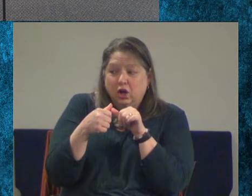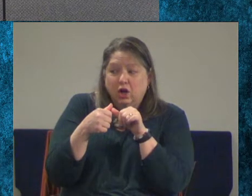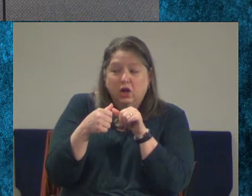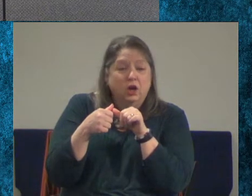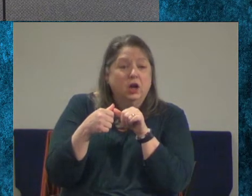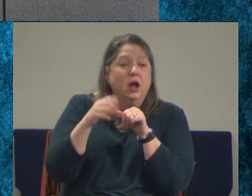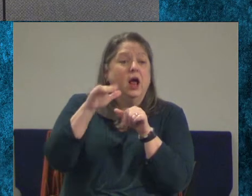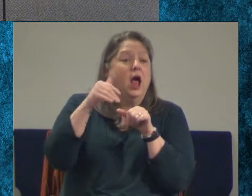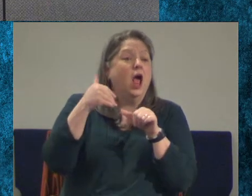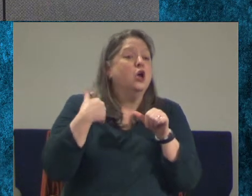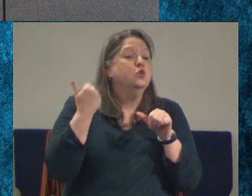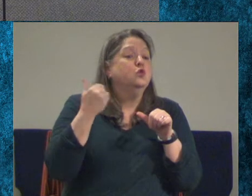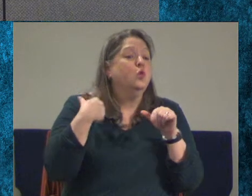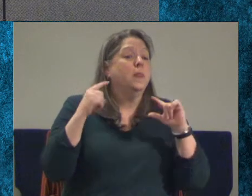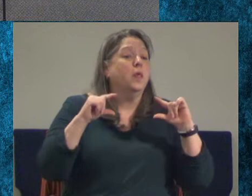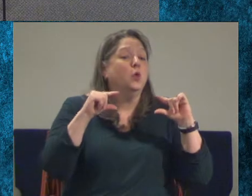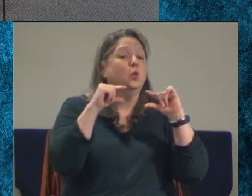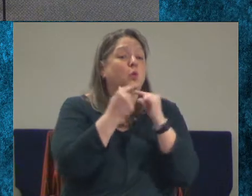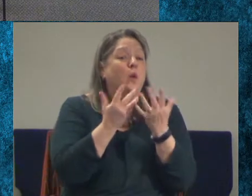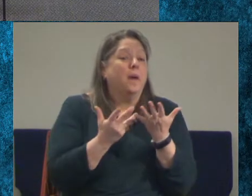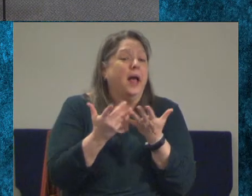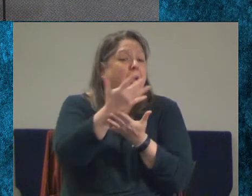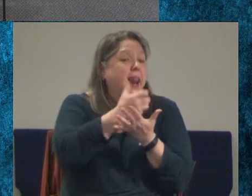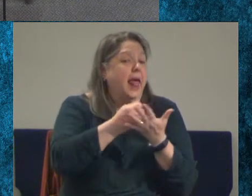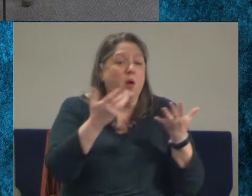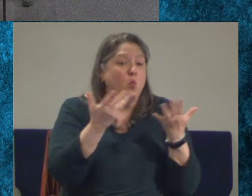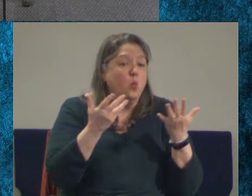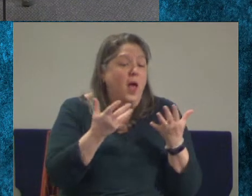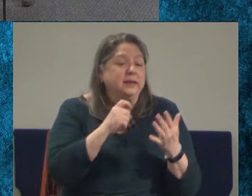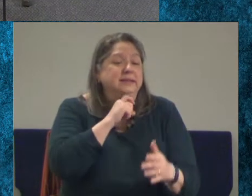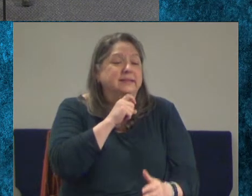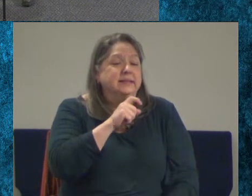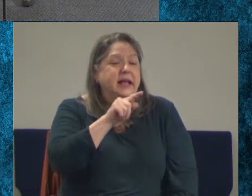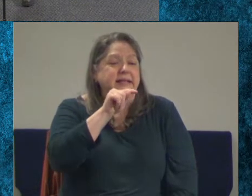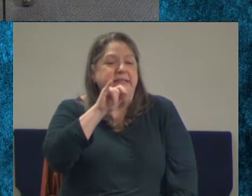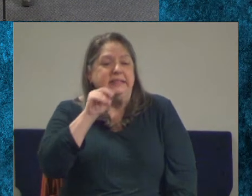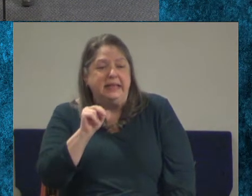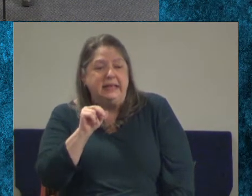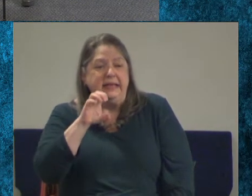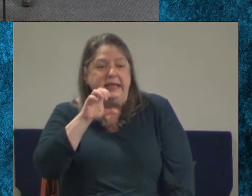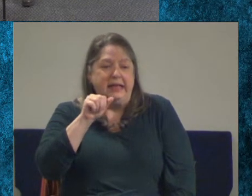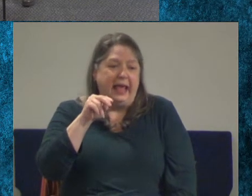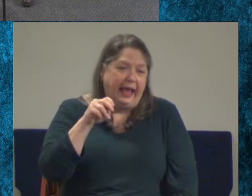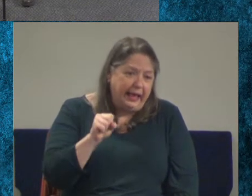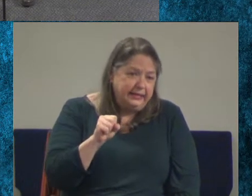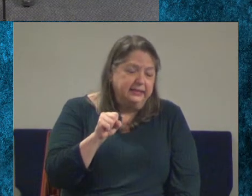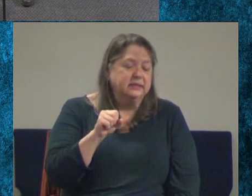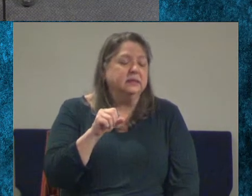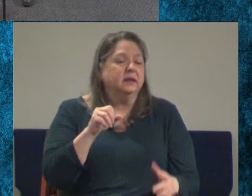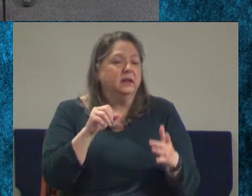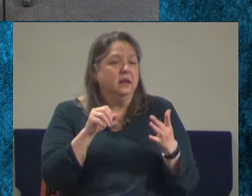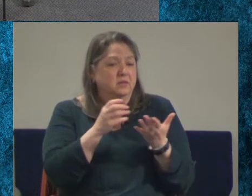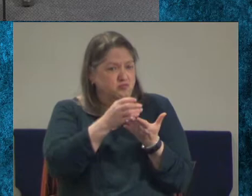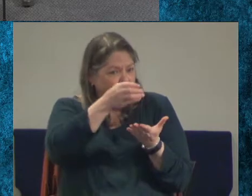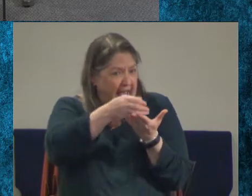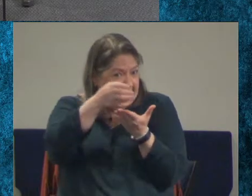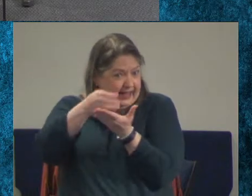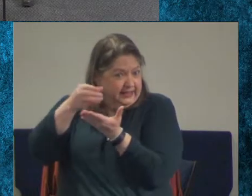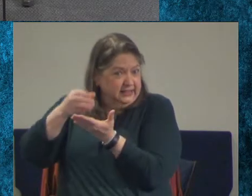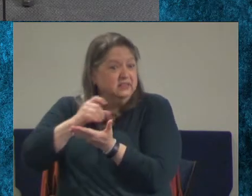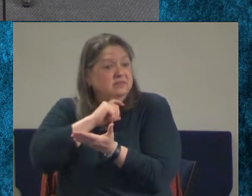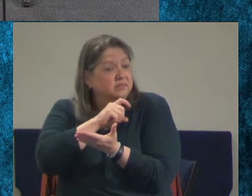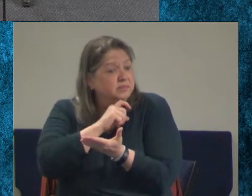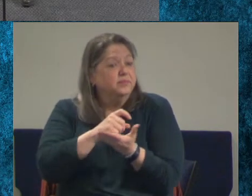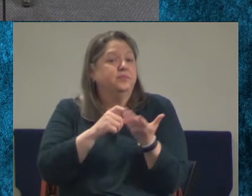our youth is collecting tin cans and aluminum cans, so please bring them to church. There's